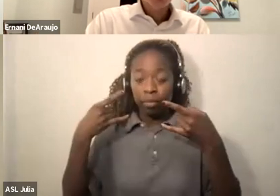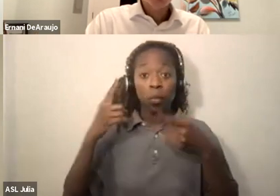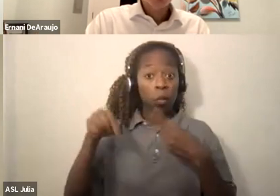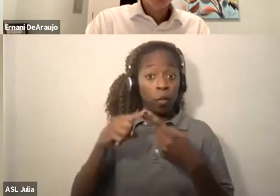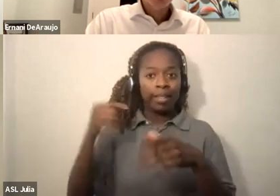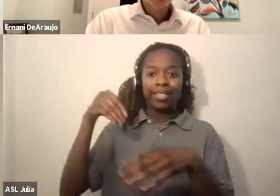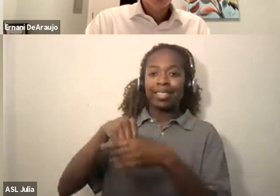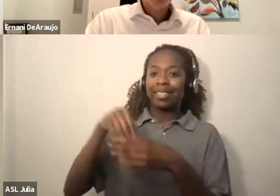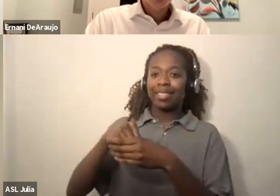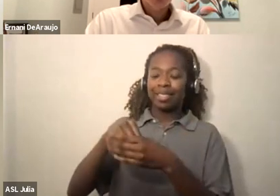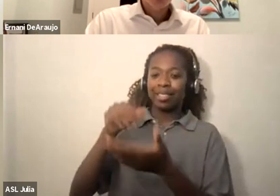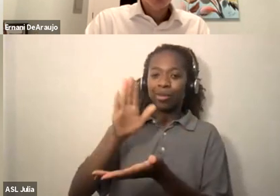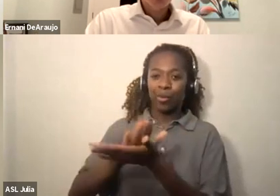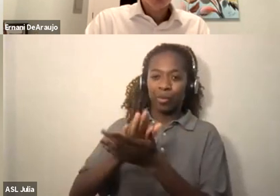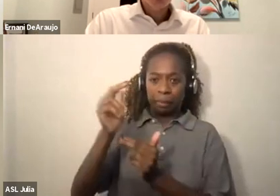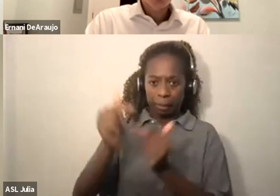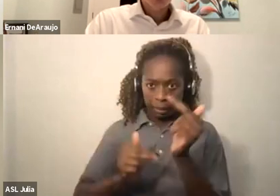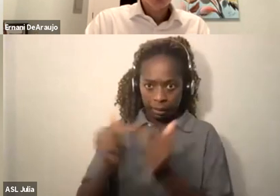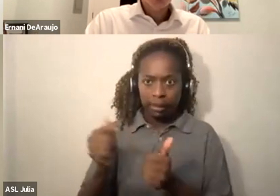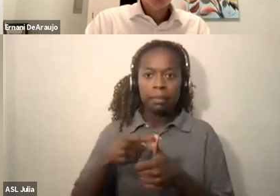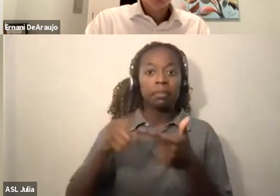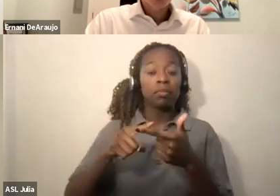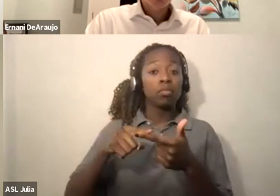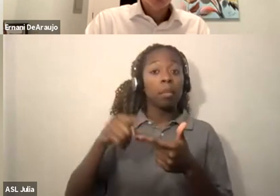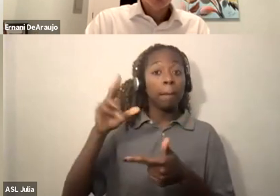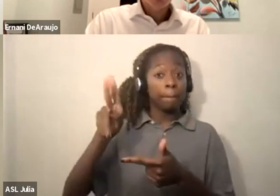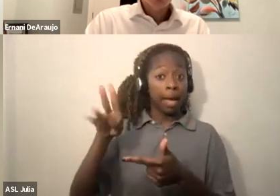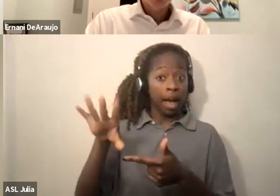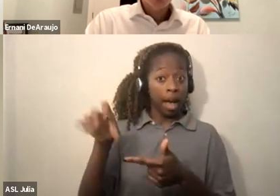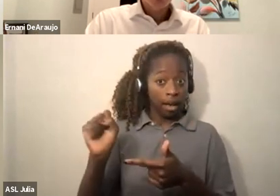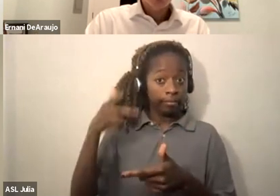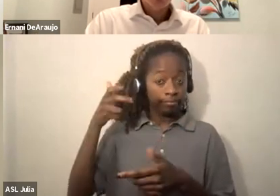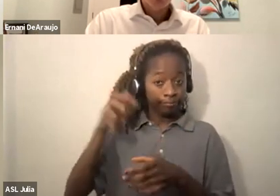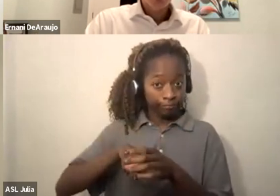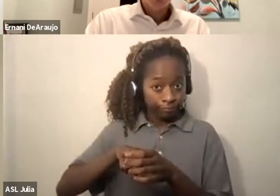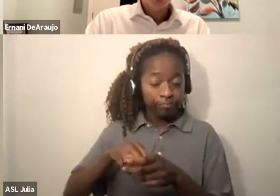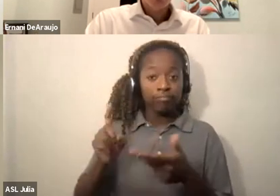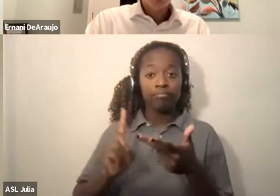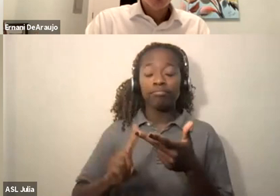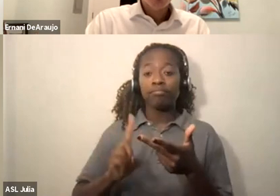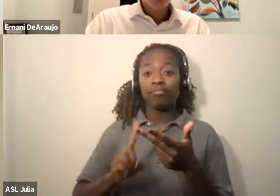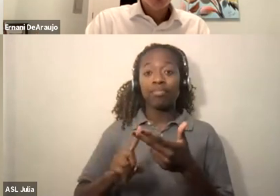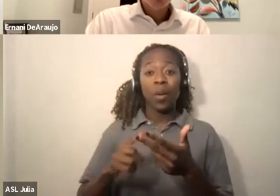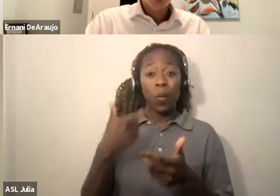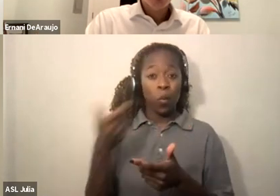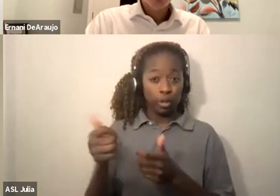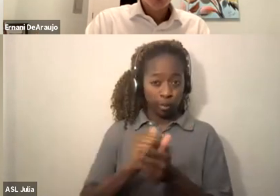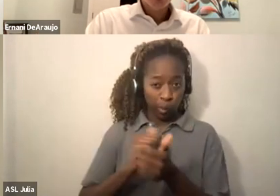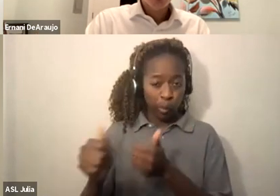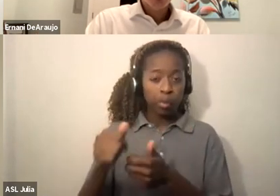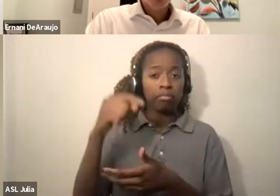during yellow school bus transportation and when attending school or watching athletic events